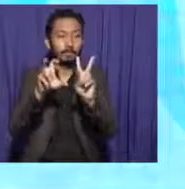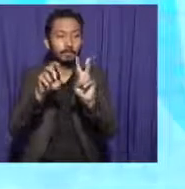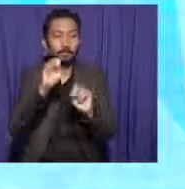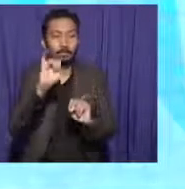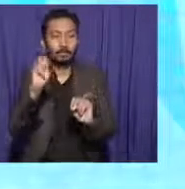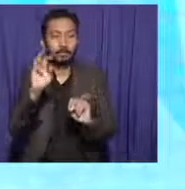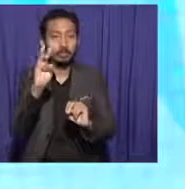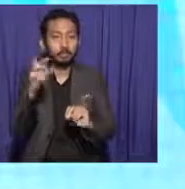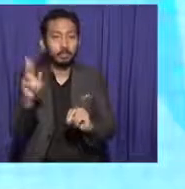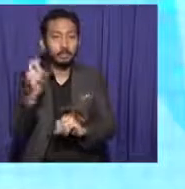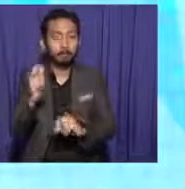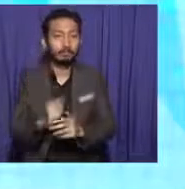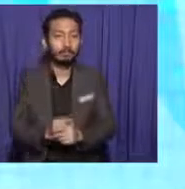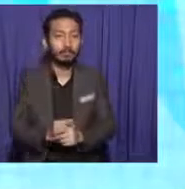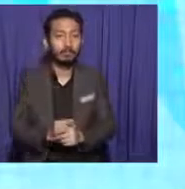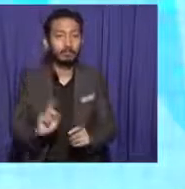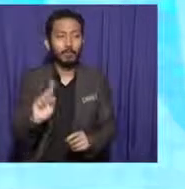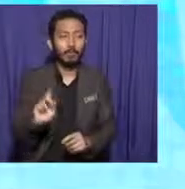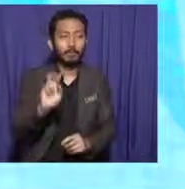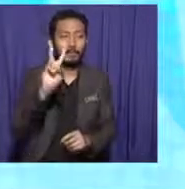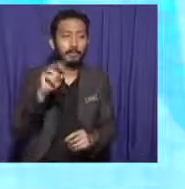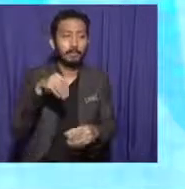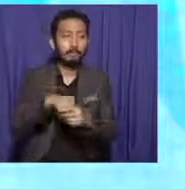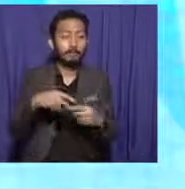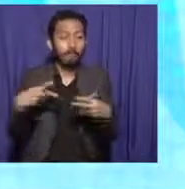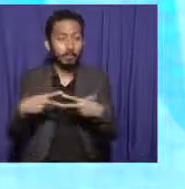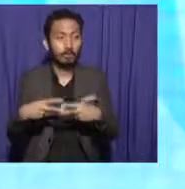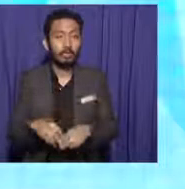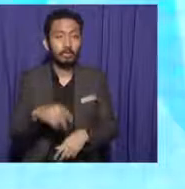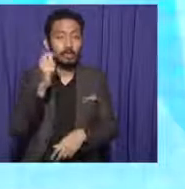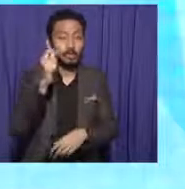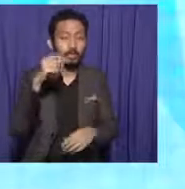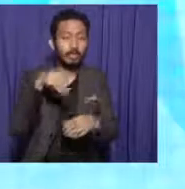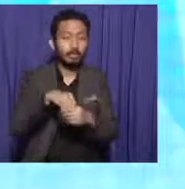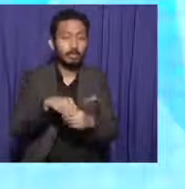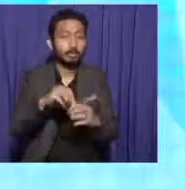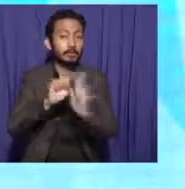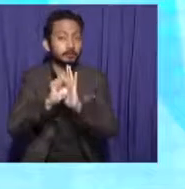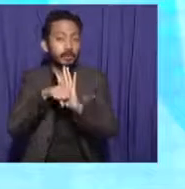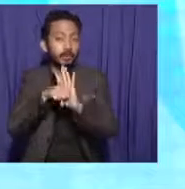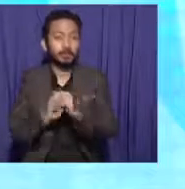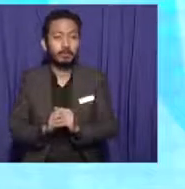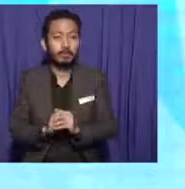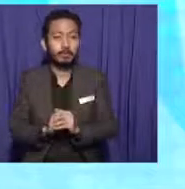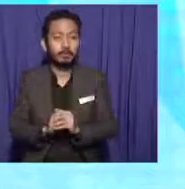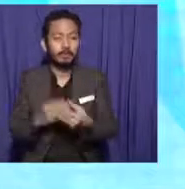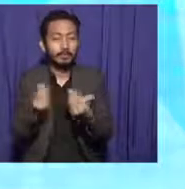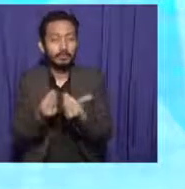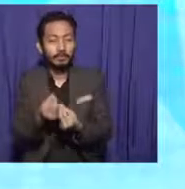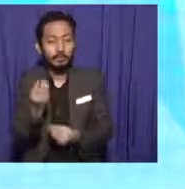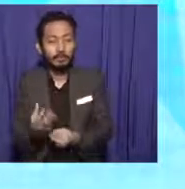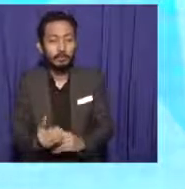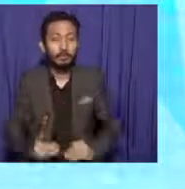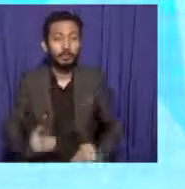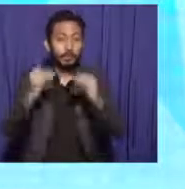T, where V in volts and T is in second. Calculate the maximum